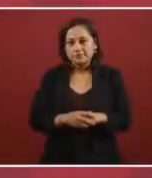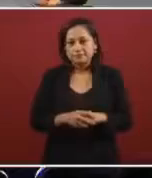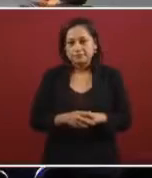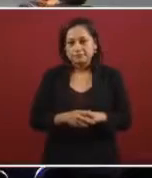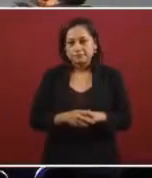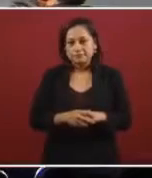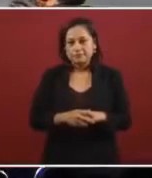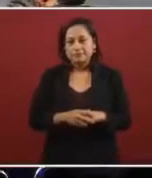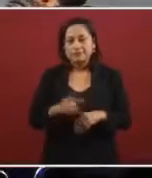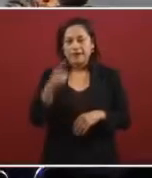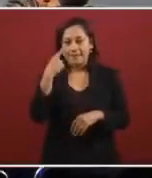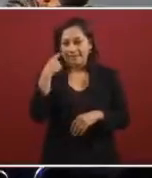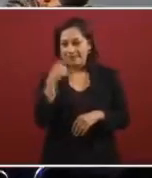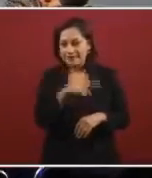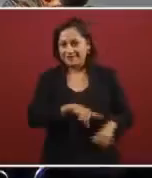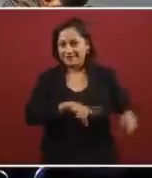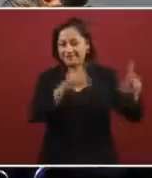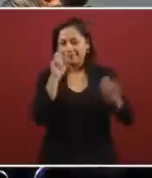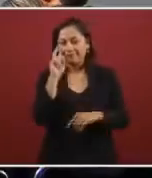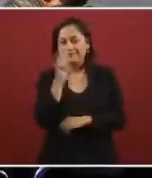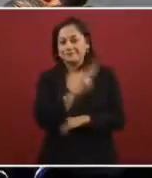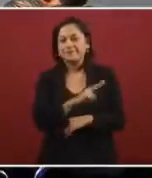Supuestamente se ayudaba. Supposedly they helped.